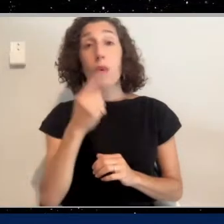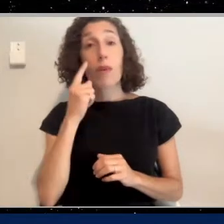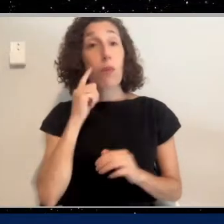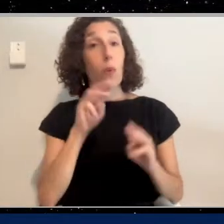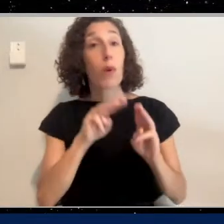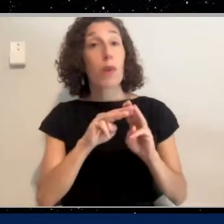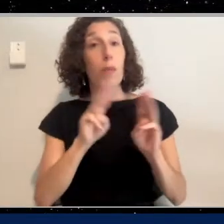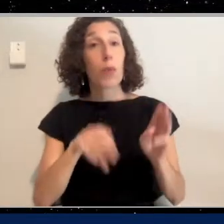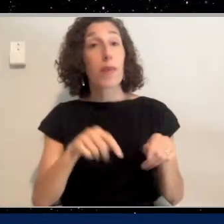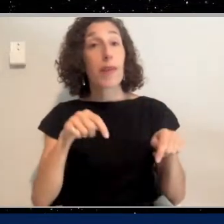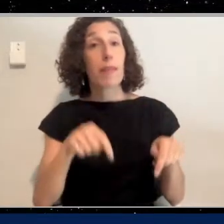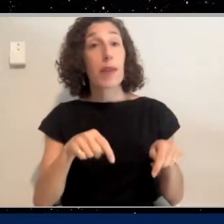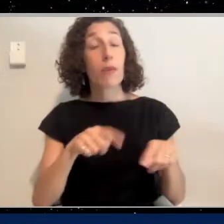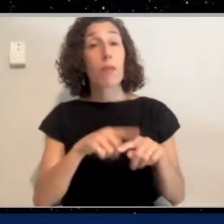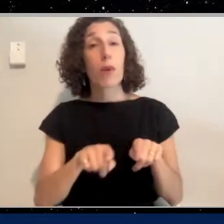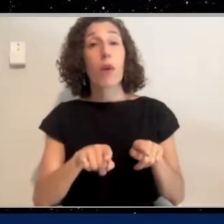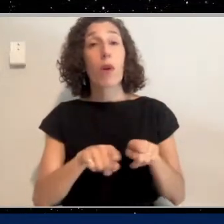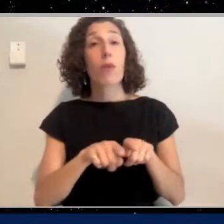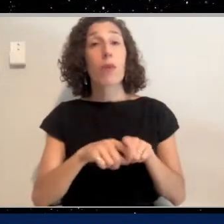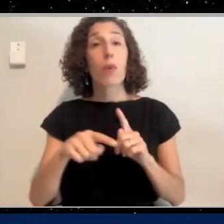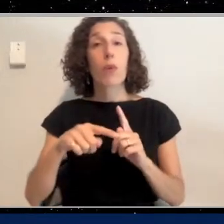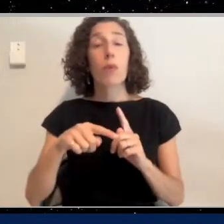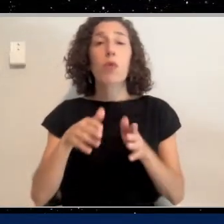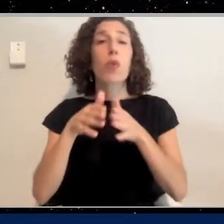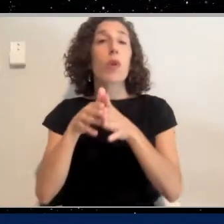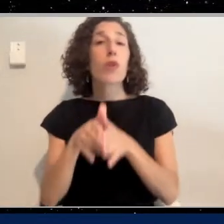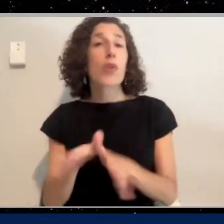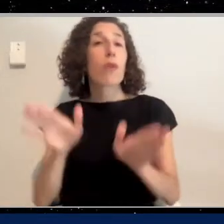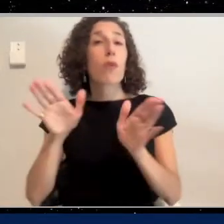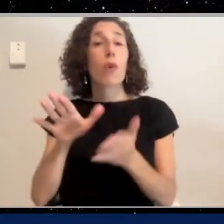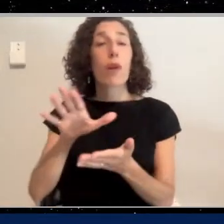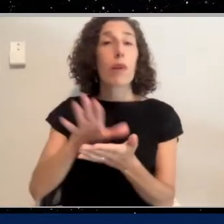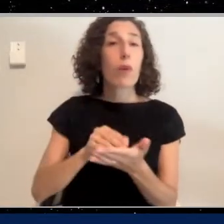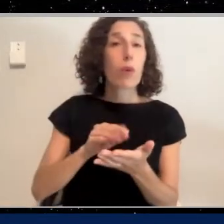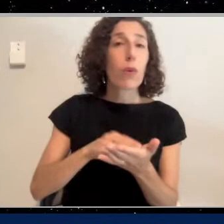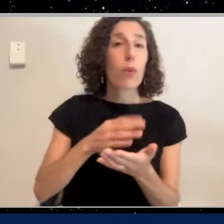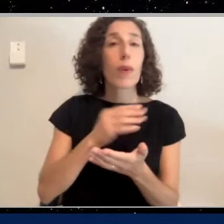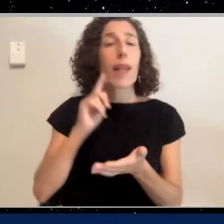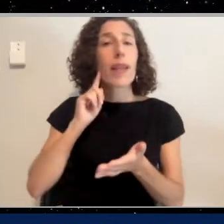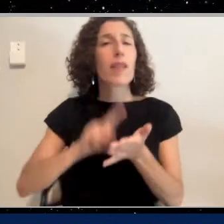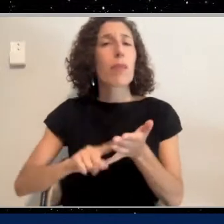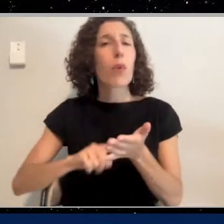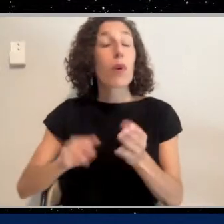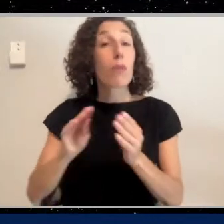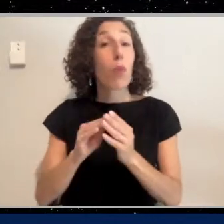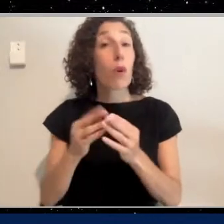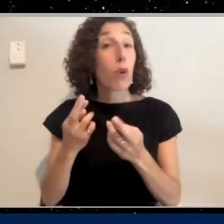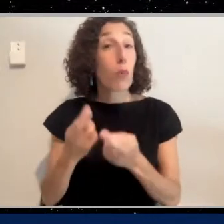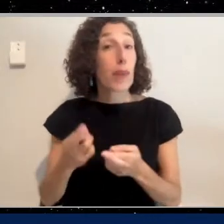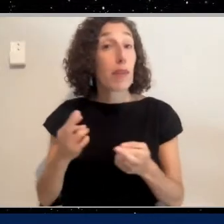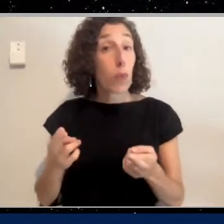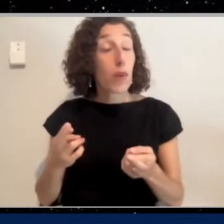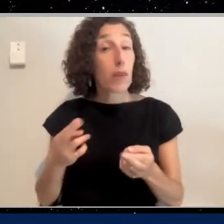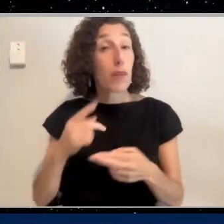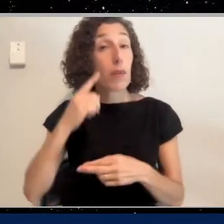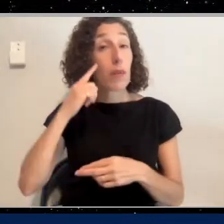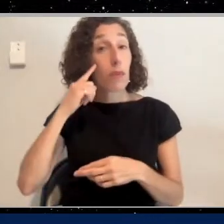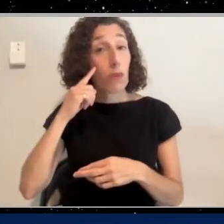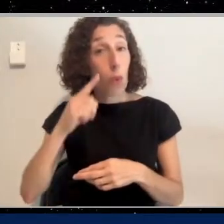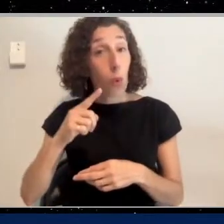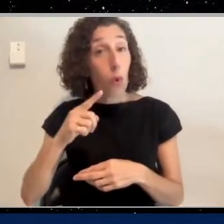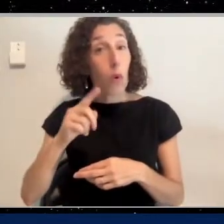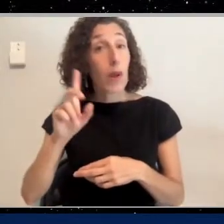of experience things that way, right? Yeah, sometimes it's really nice for parents to connect with